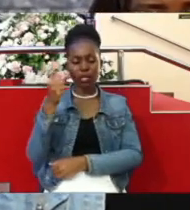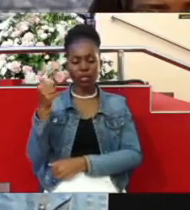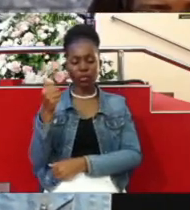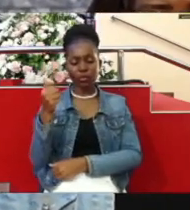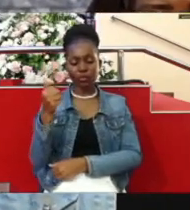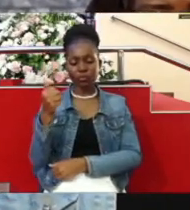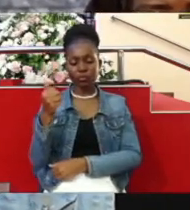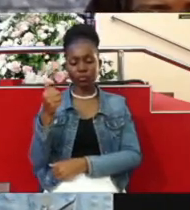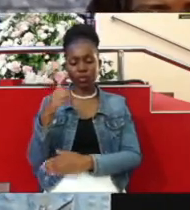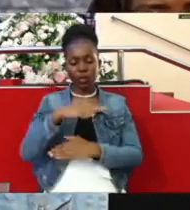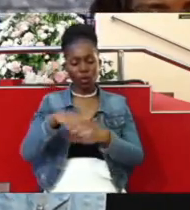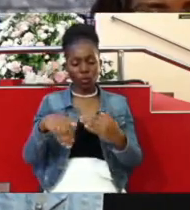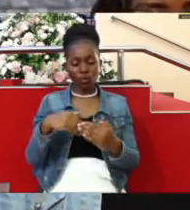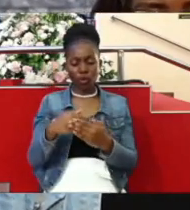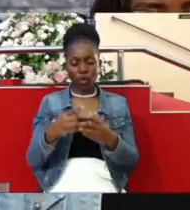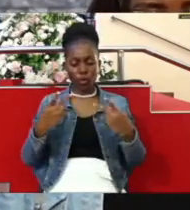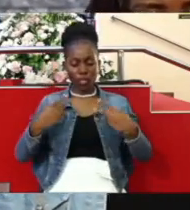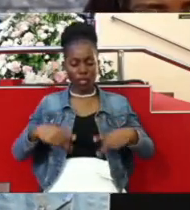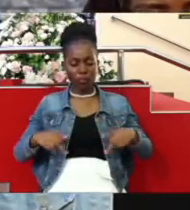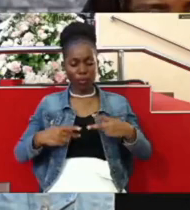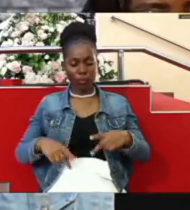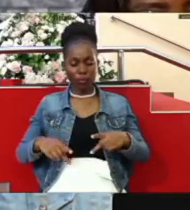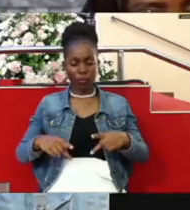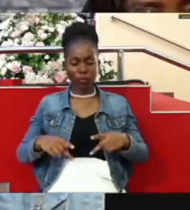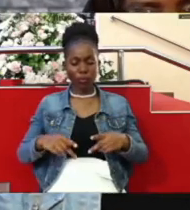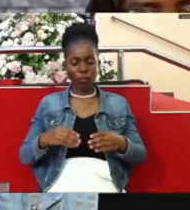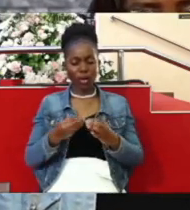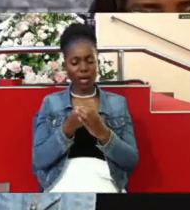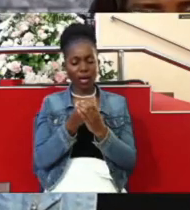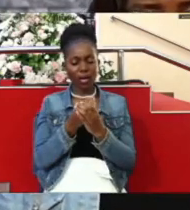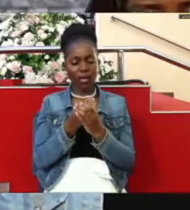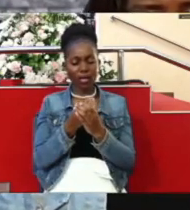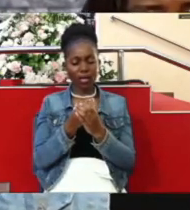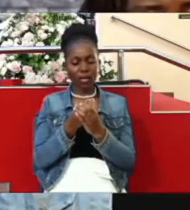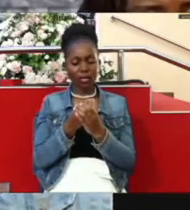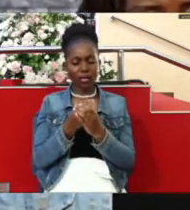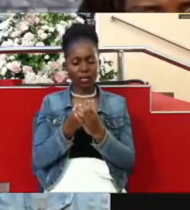anyone that is struggling in their Christian walk, Lord, may